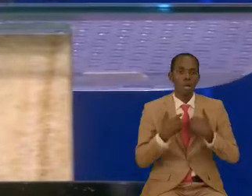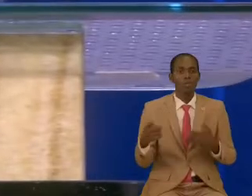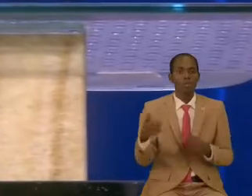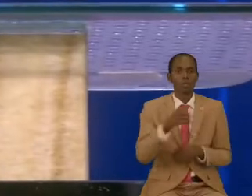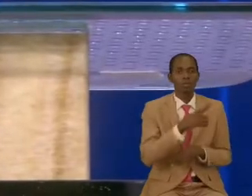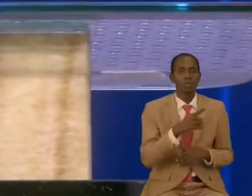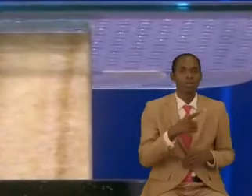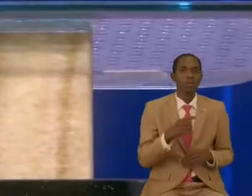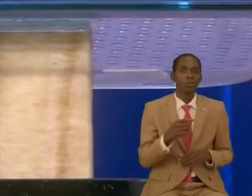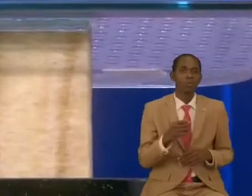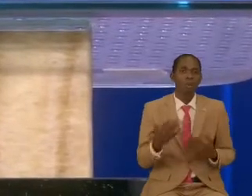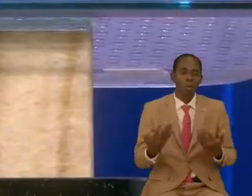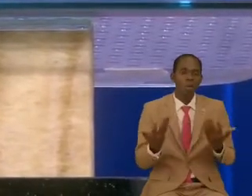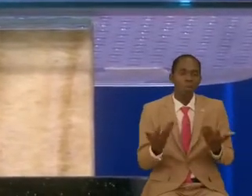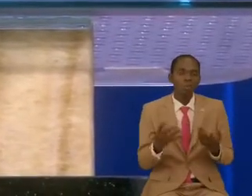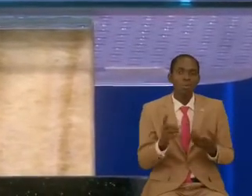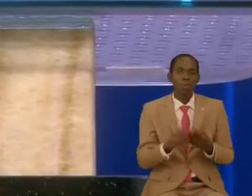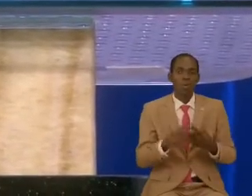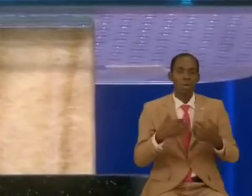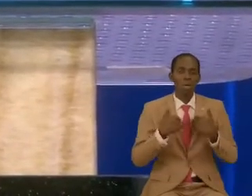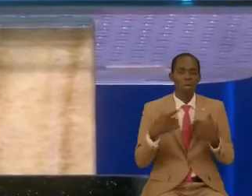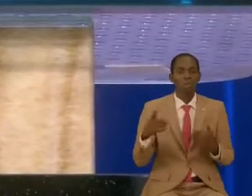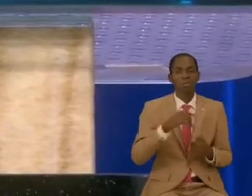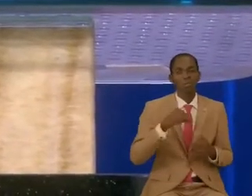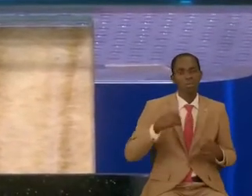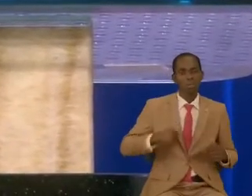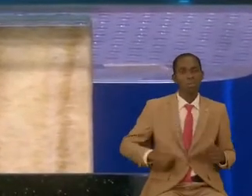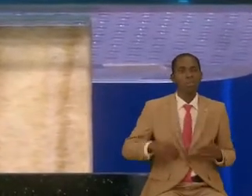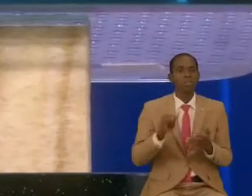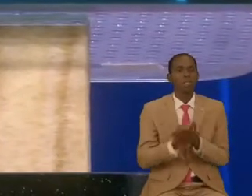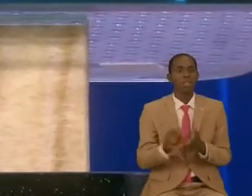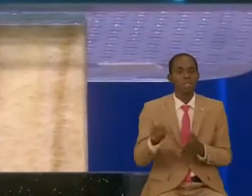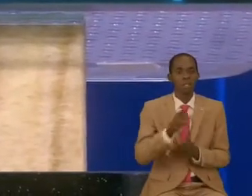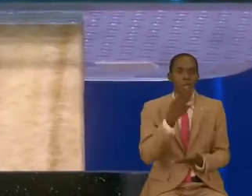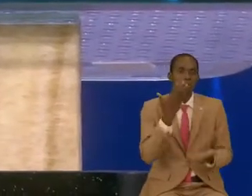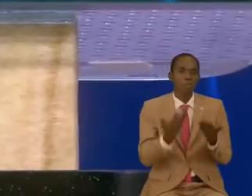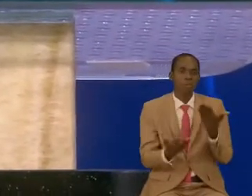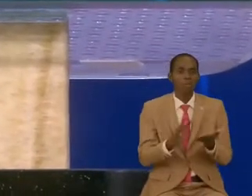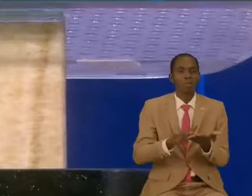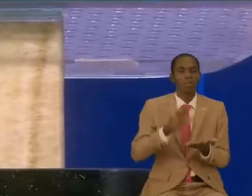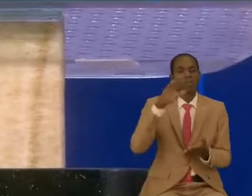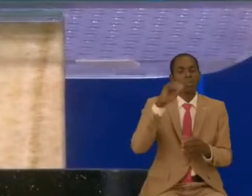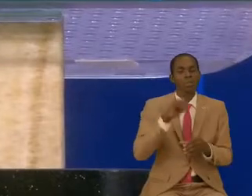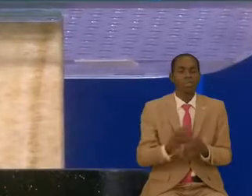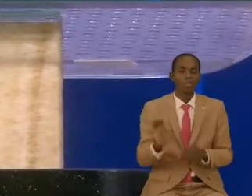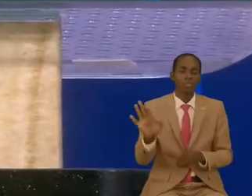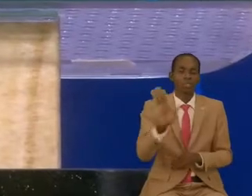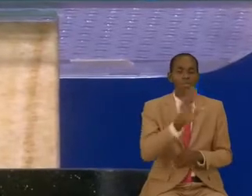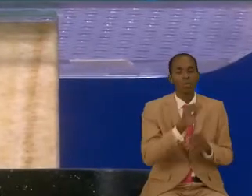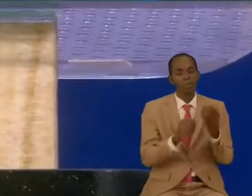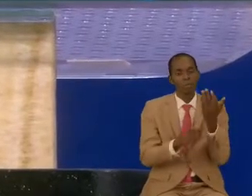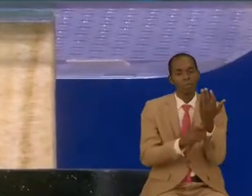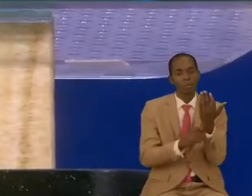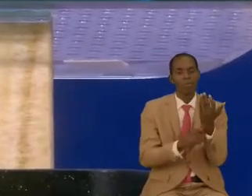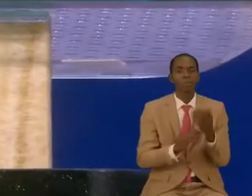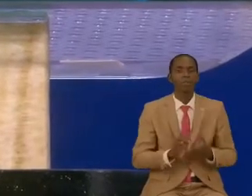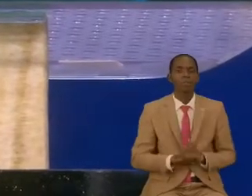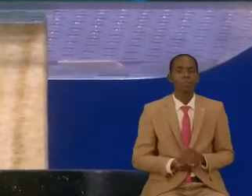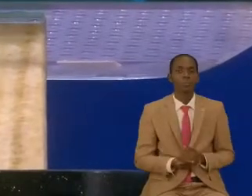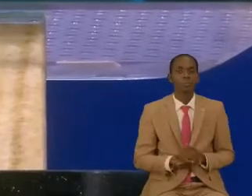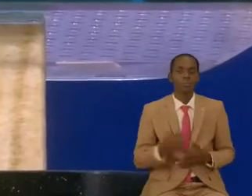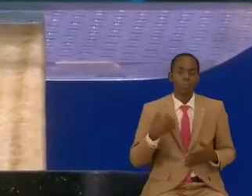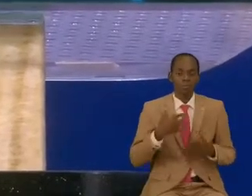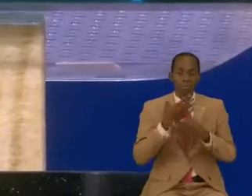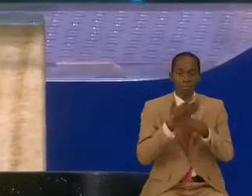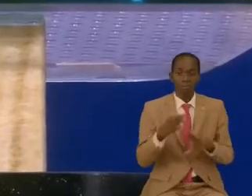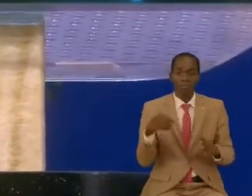a fear to have you circumcised, that they may glory in your flesh. We're